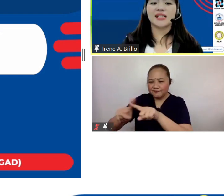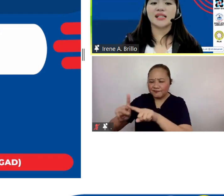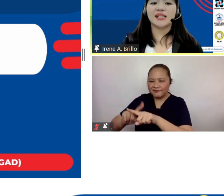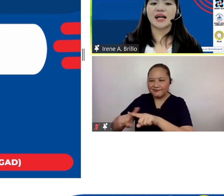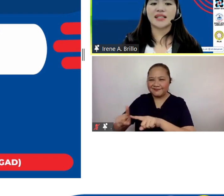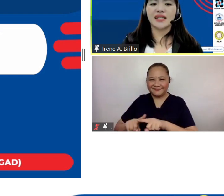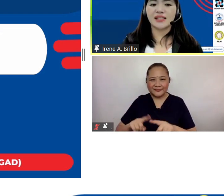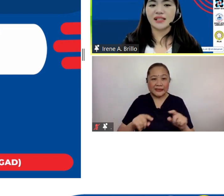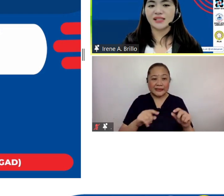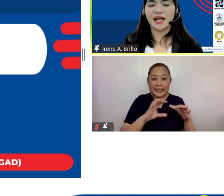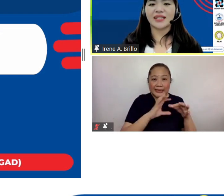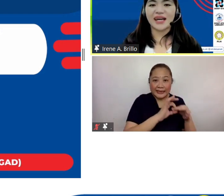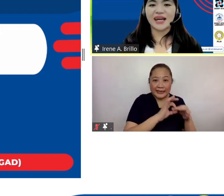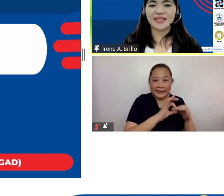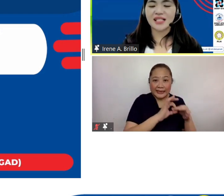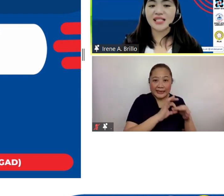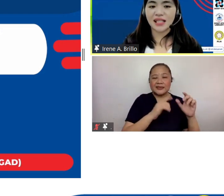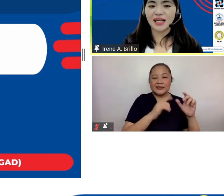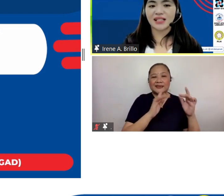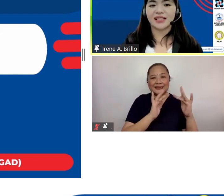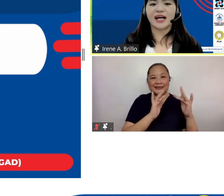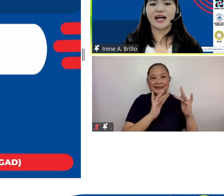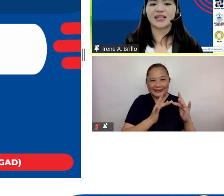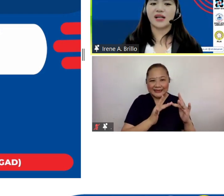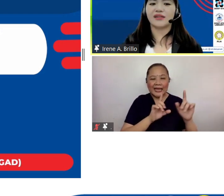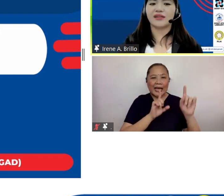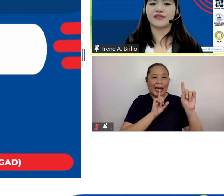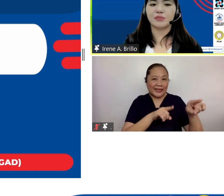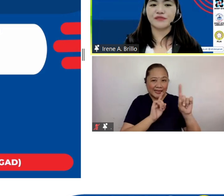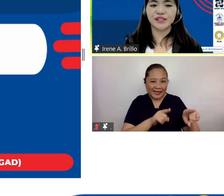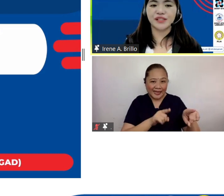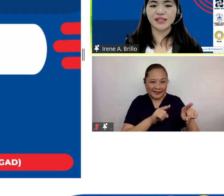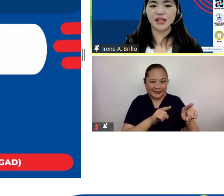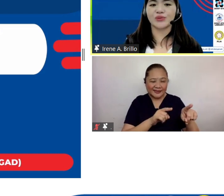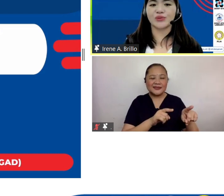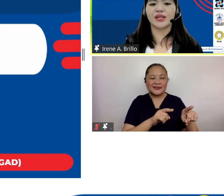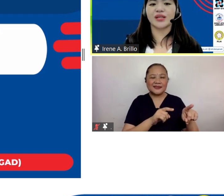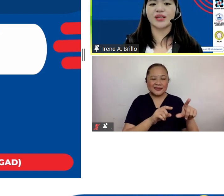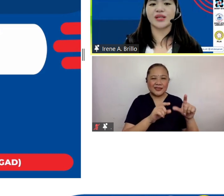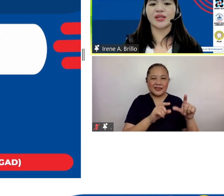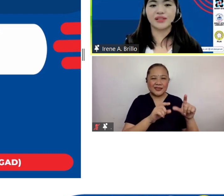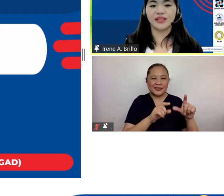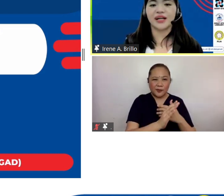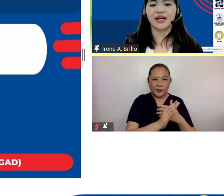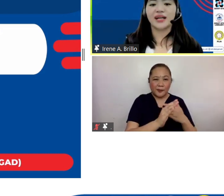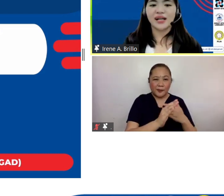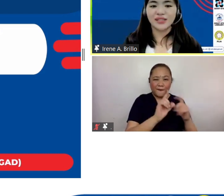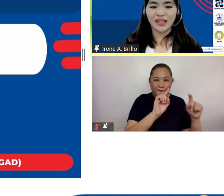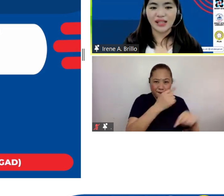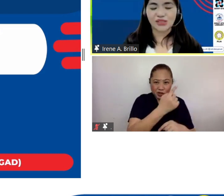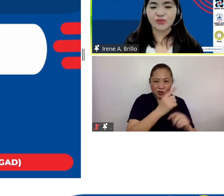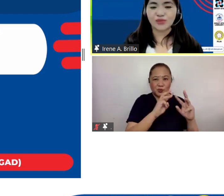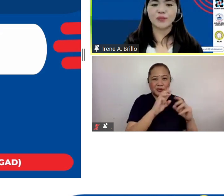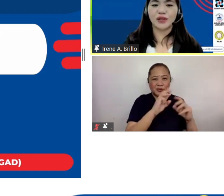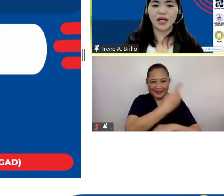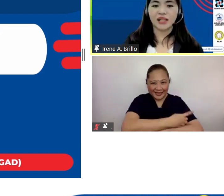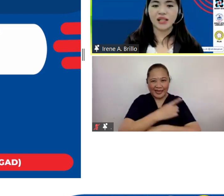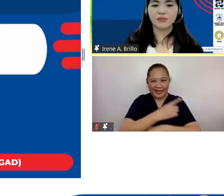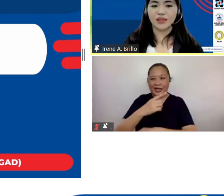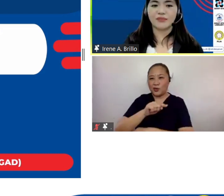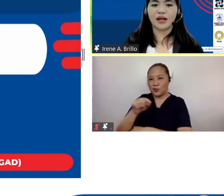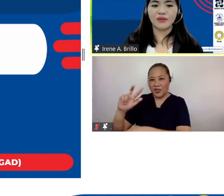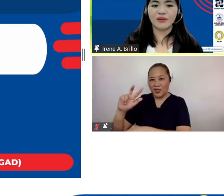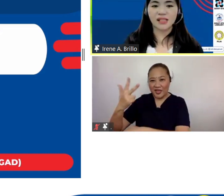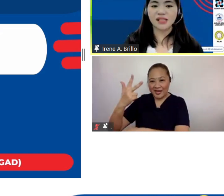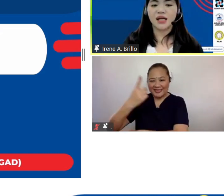links, attendance link natin from the first day to the third day. So wag niyo pong